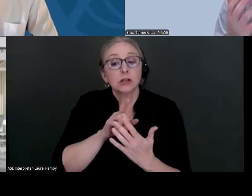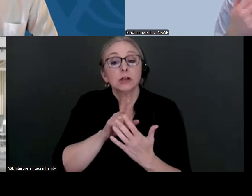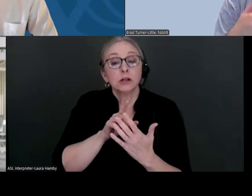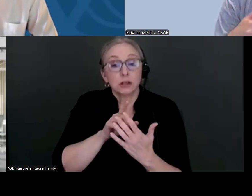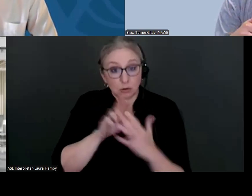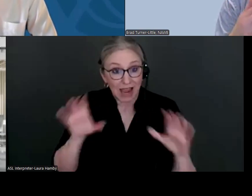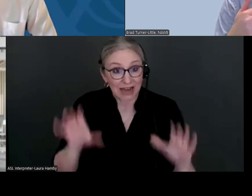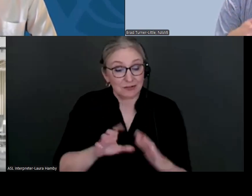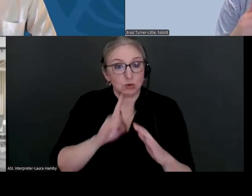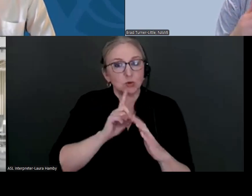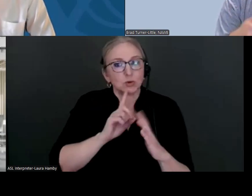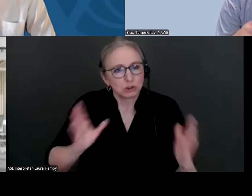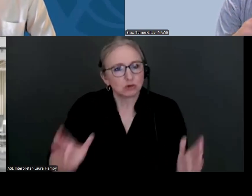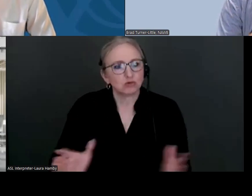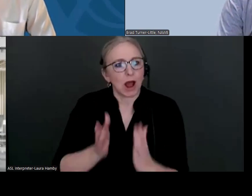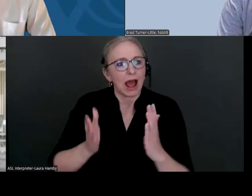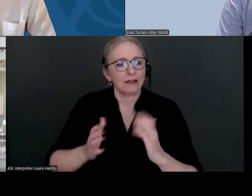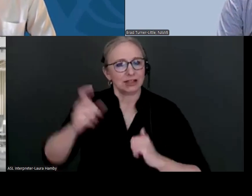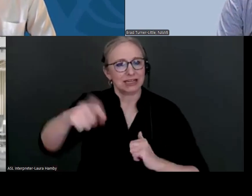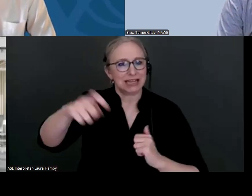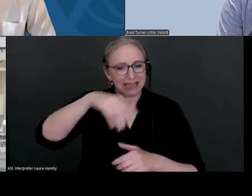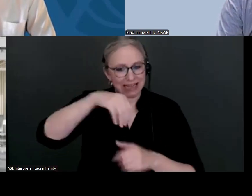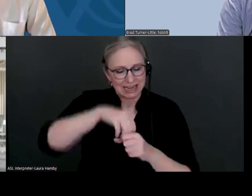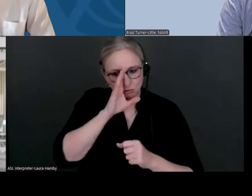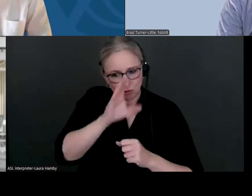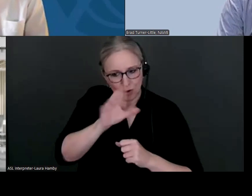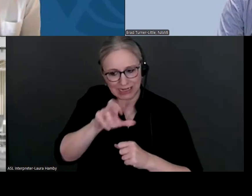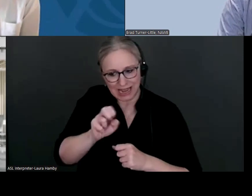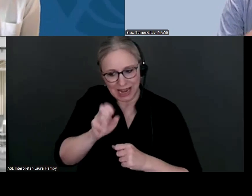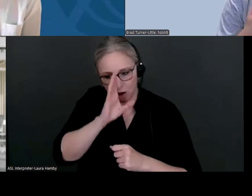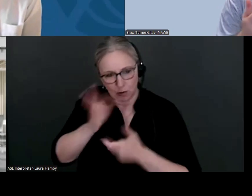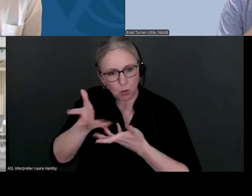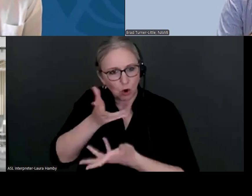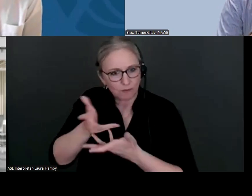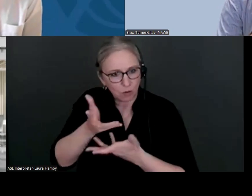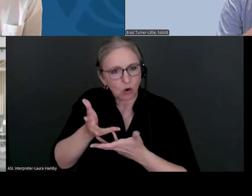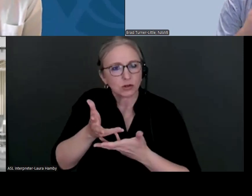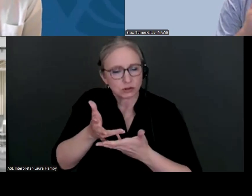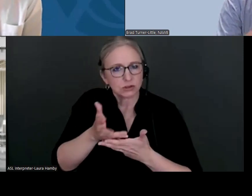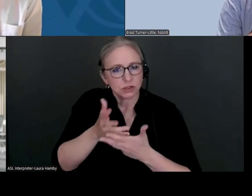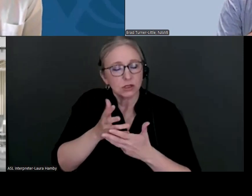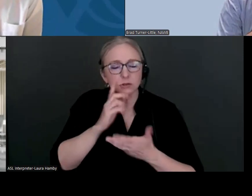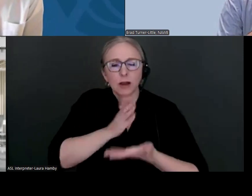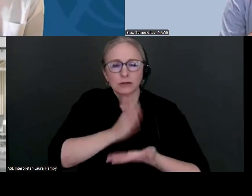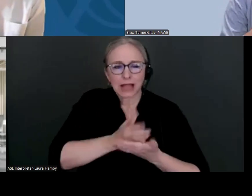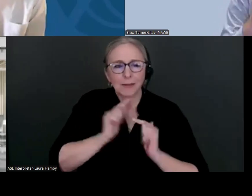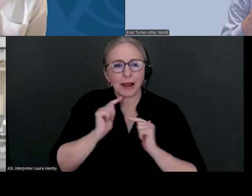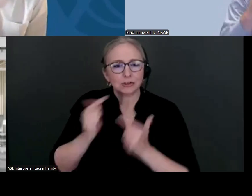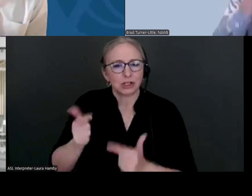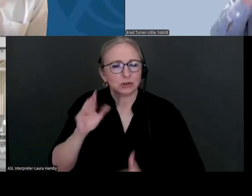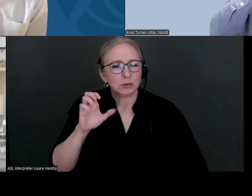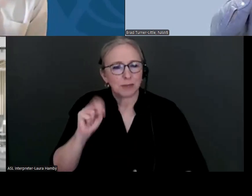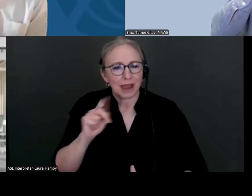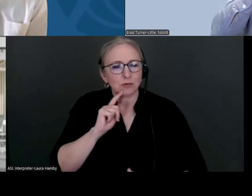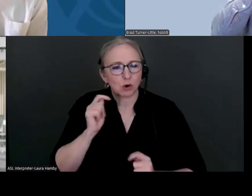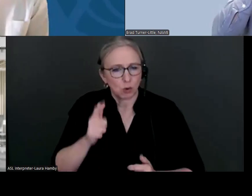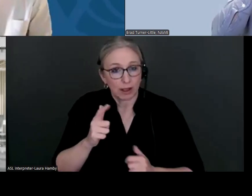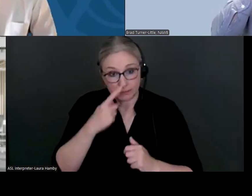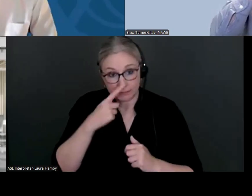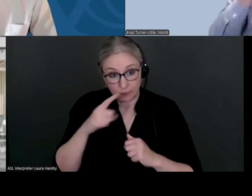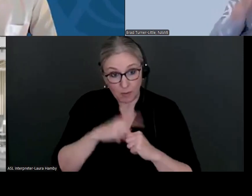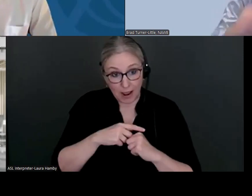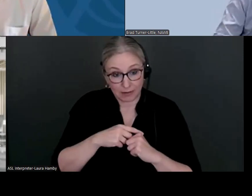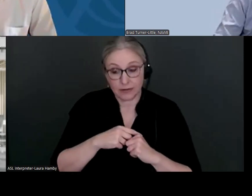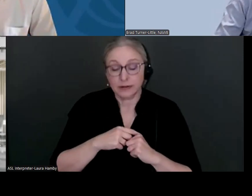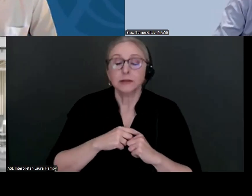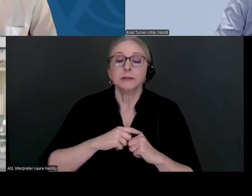really drive the need within the direct care workforce structures. So I'm going to stop with that. Ben, I want to turn it to you just real quick, if you don't mind. Yeah, I